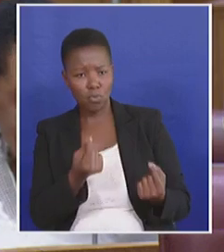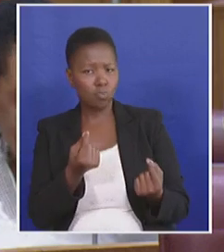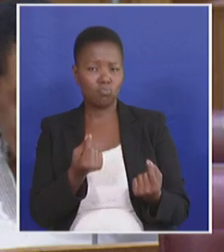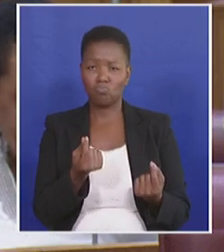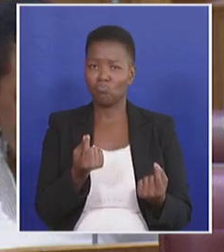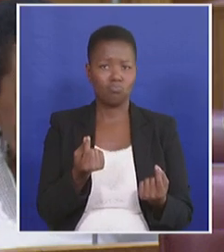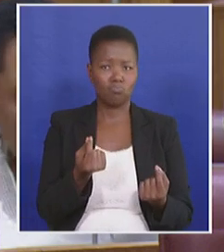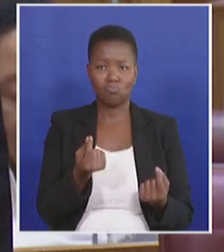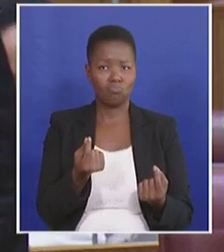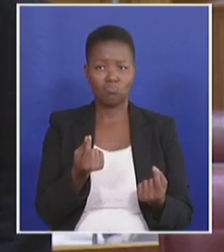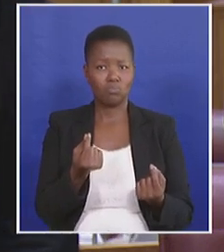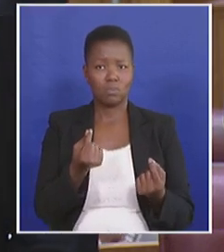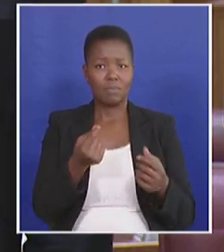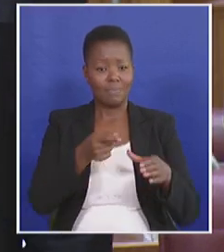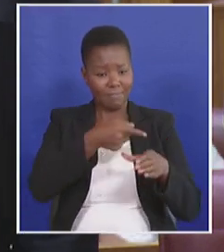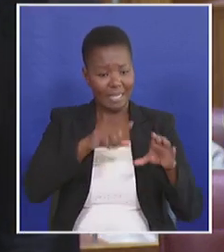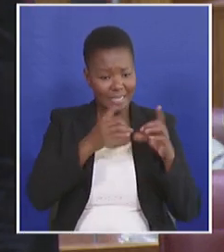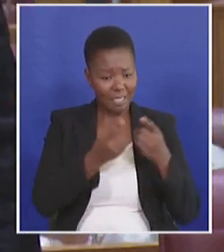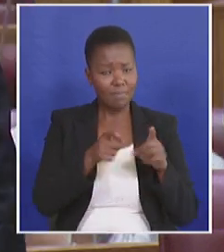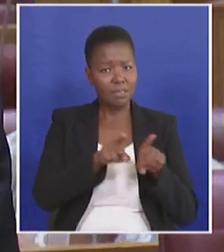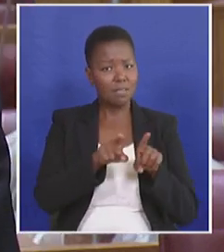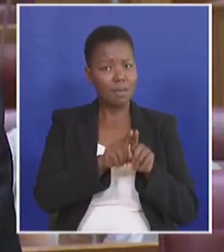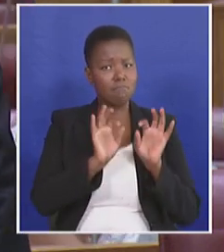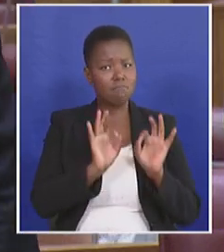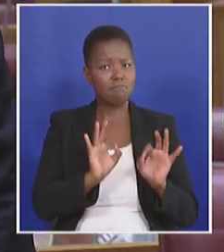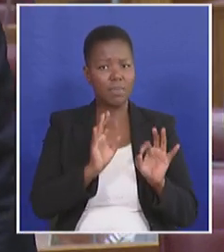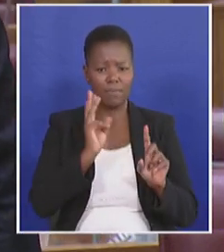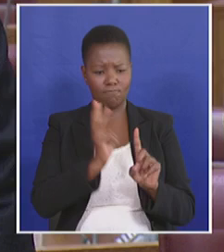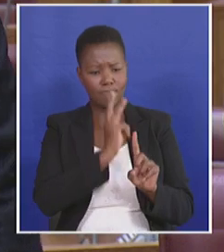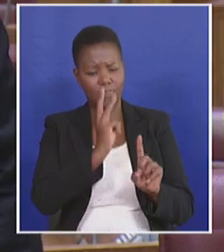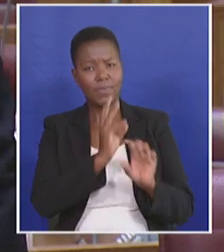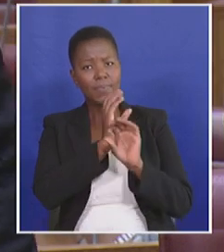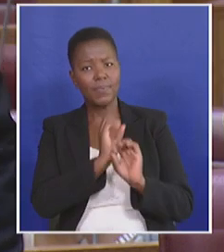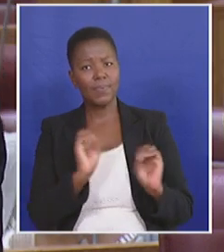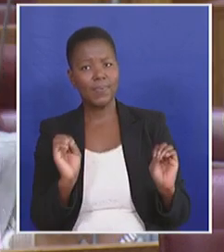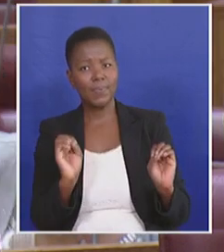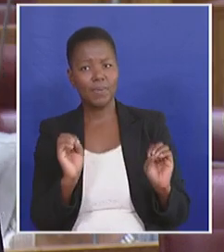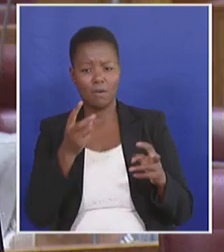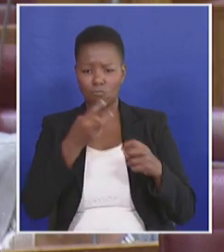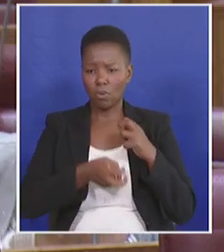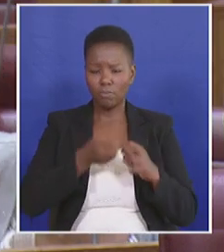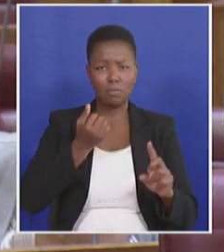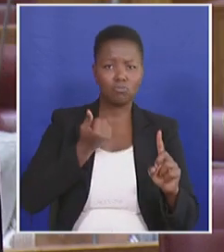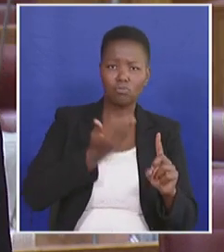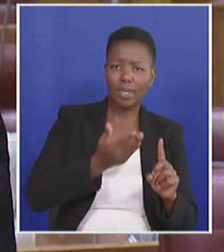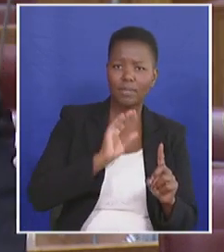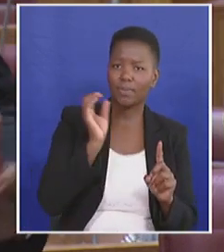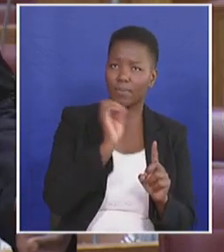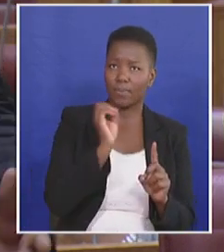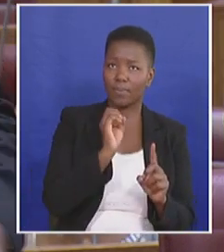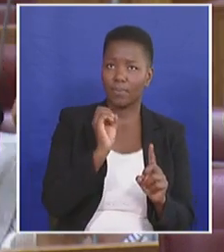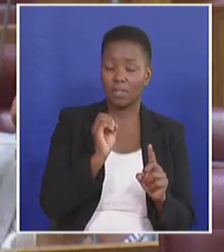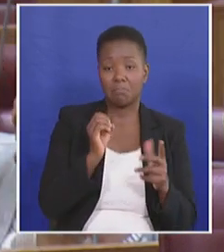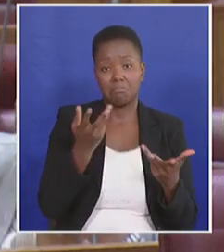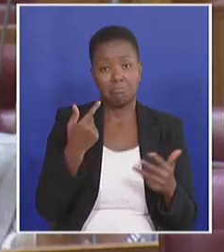also even internally within the department. He's facing absolutely no particular charges and so forth. So I would